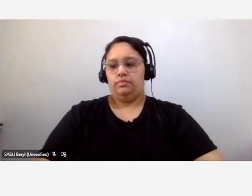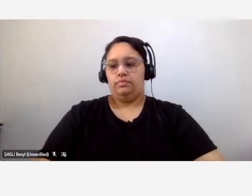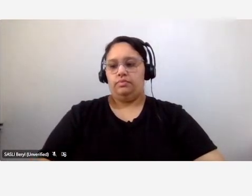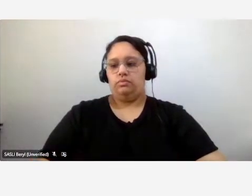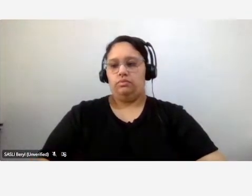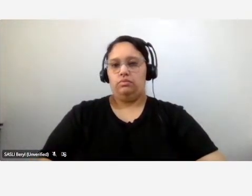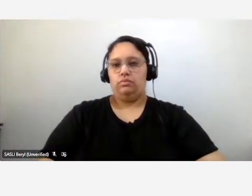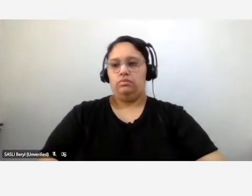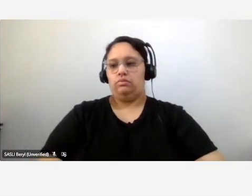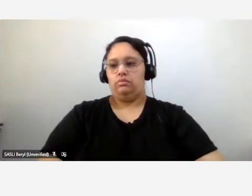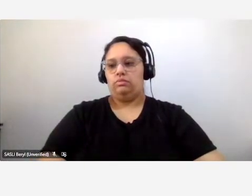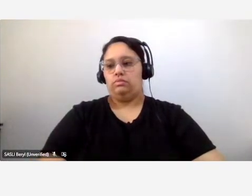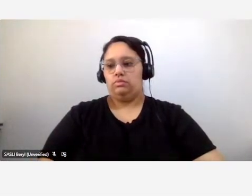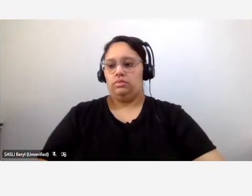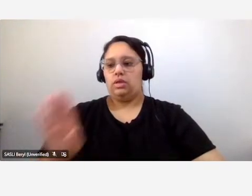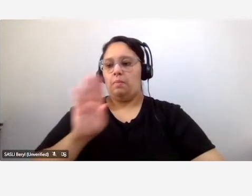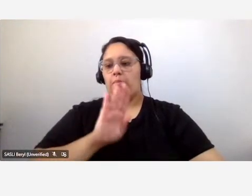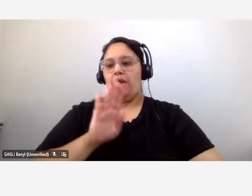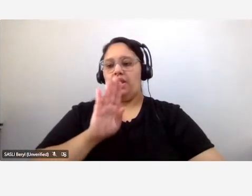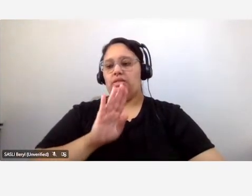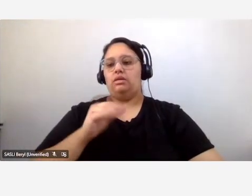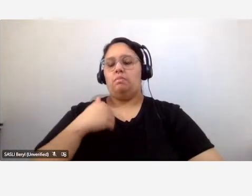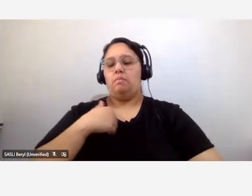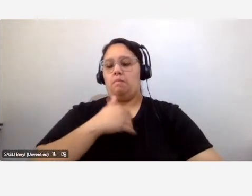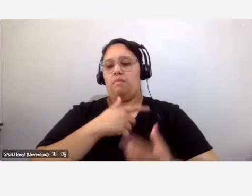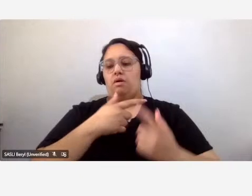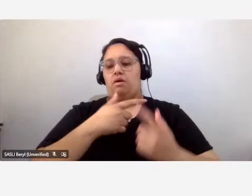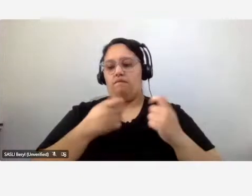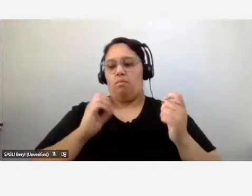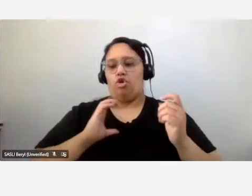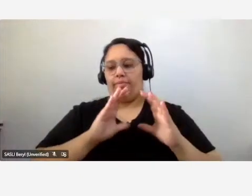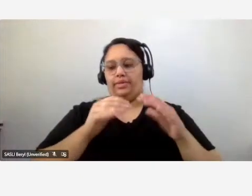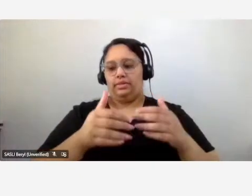I'm Benedicte van Minnen, member of the committee.